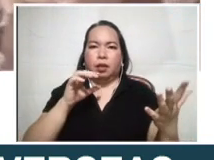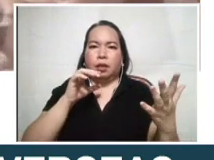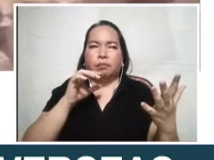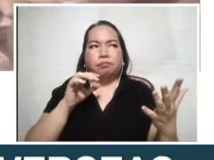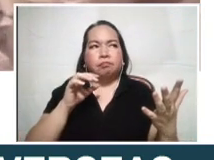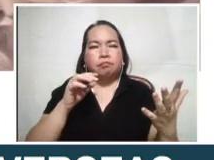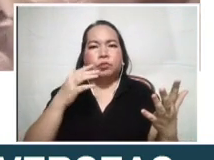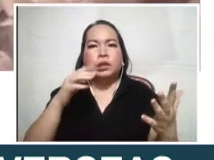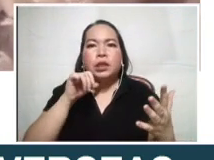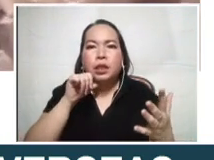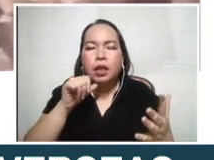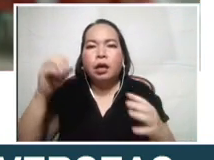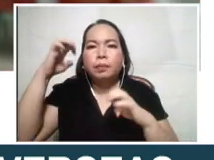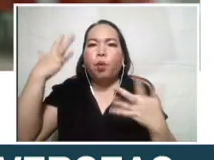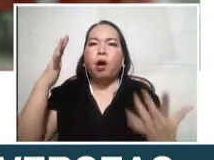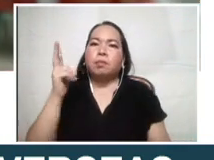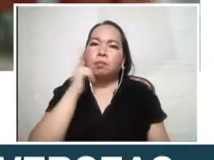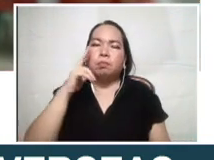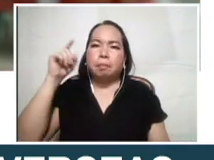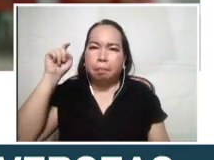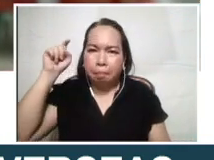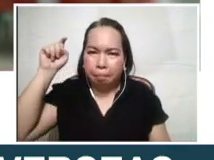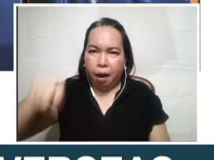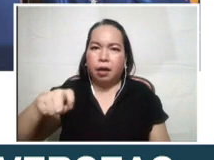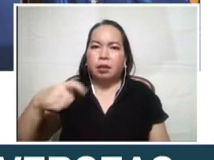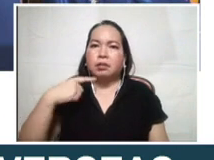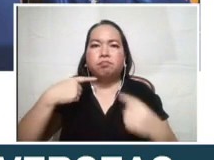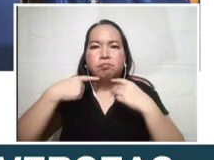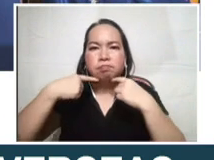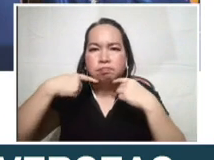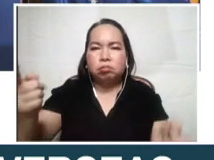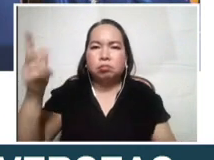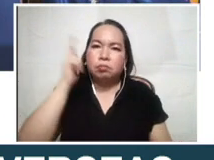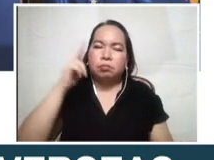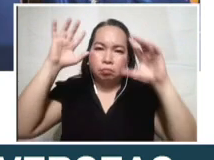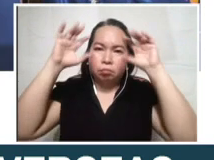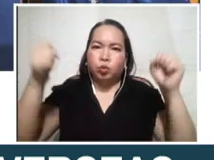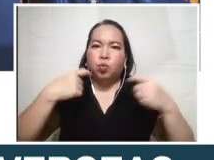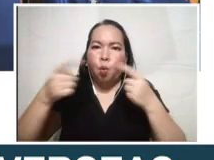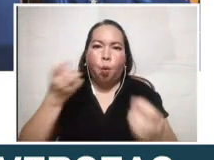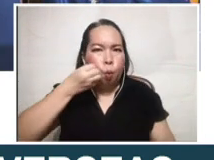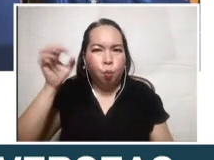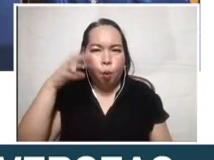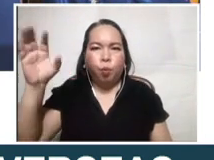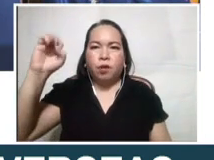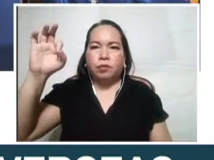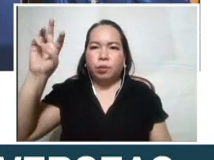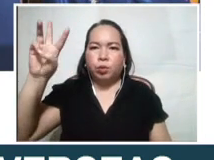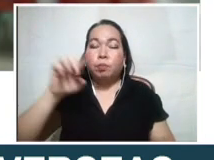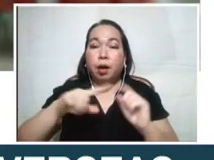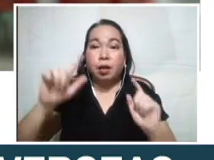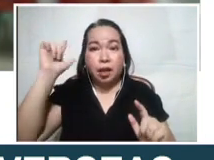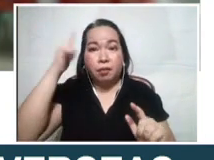the unexpected thing that President Duterte said, his issuance of order to direct every OFWs that we have home. Now,